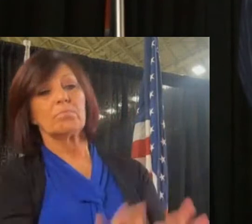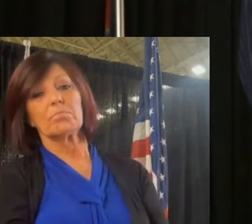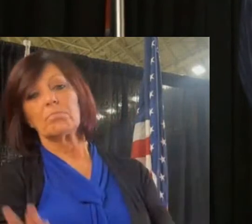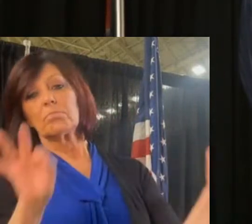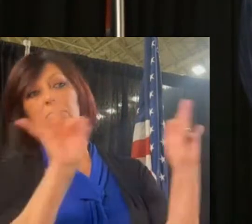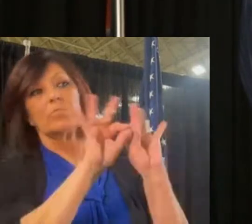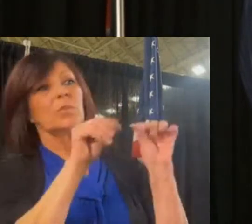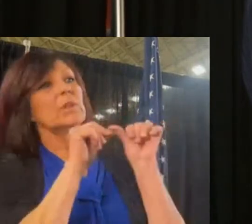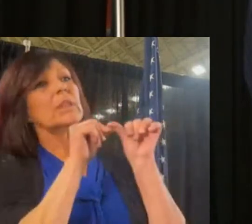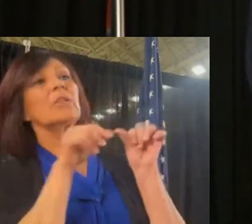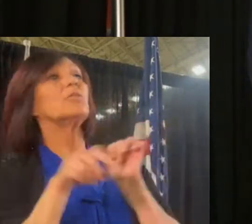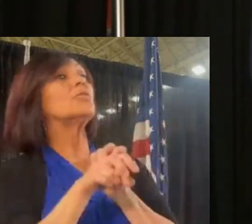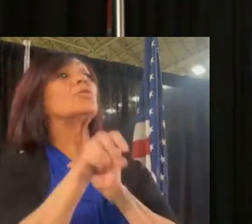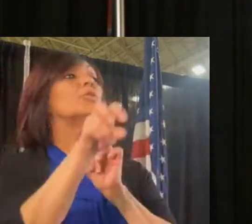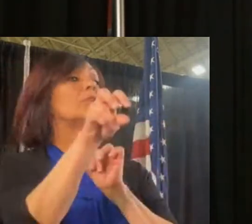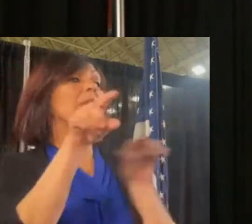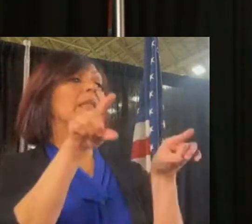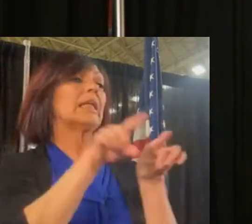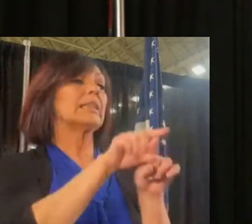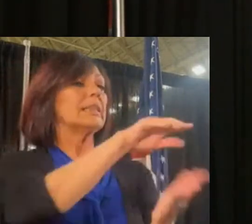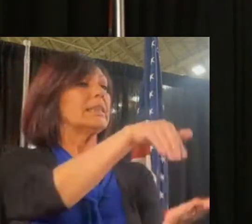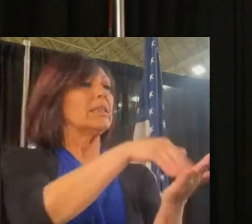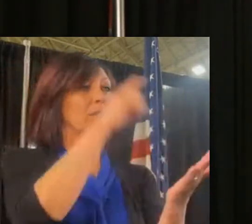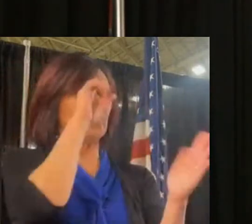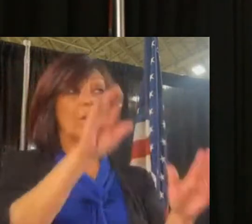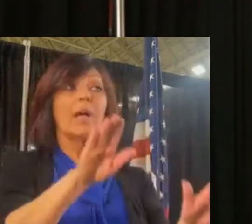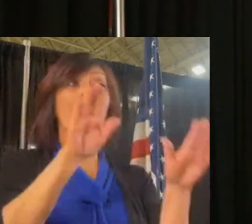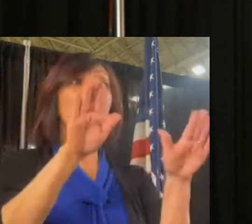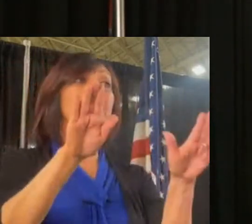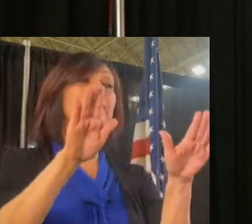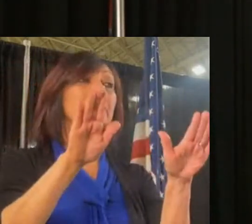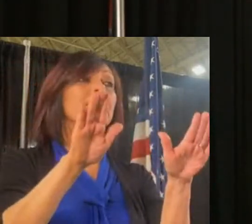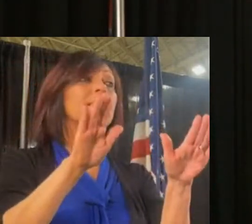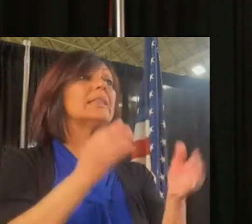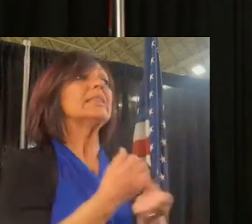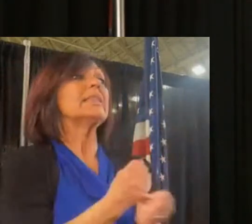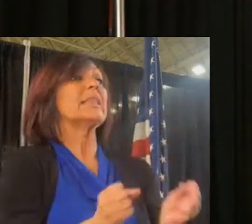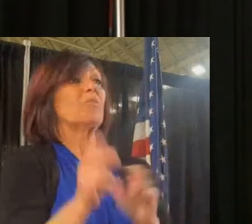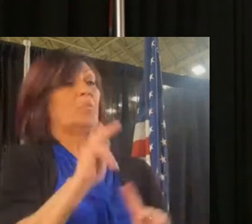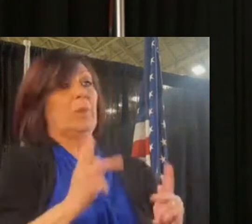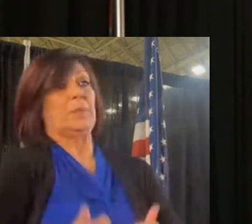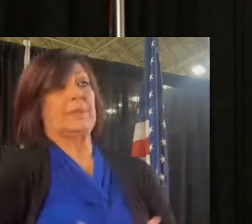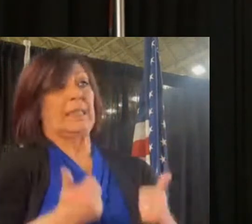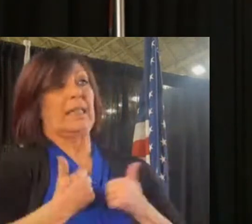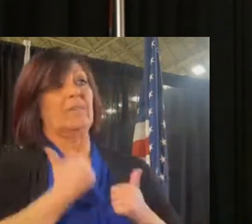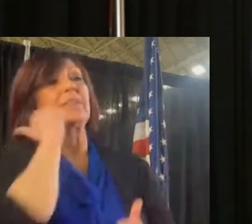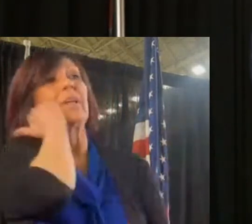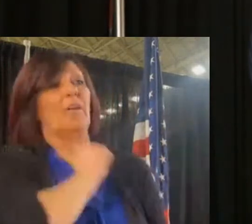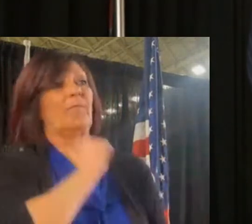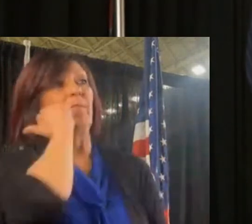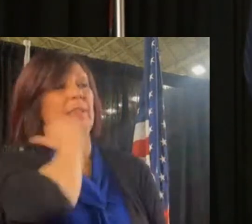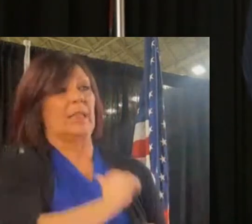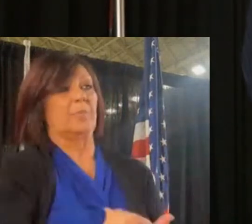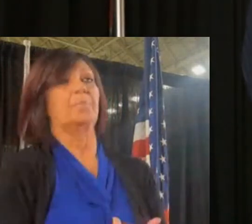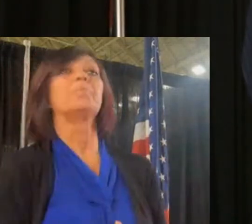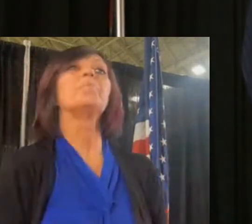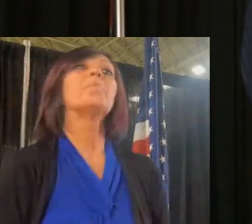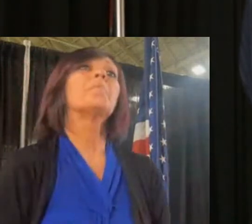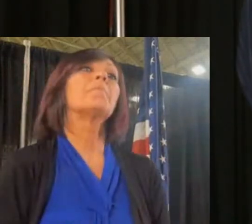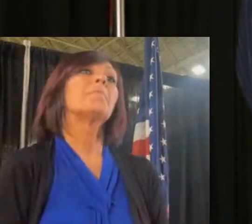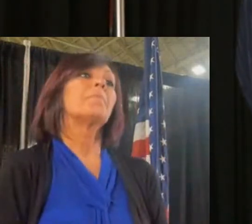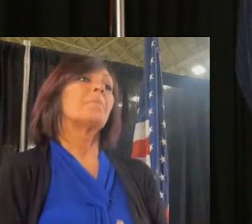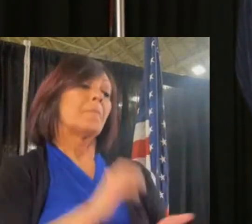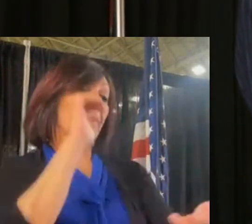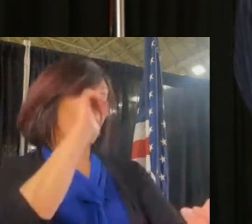its ongoing journey as a center for excellence, saving people's lives every day. And